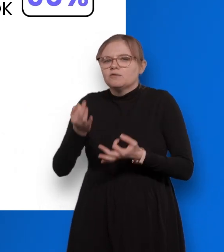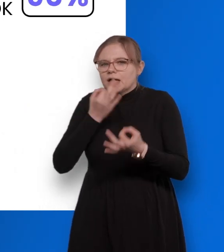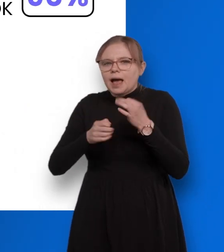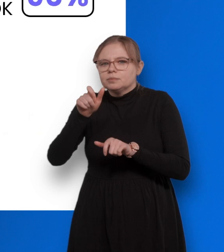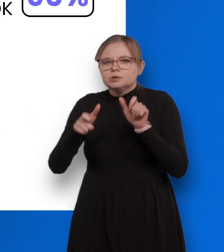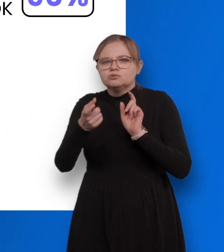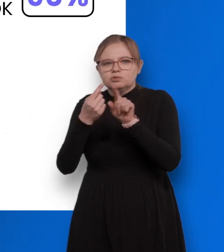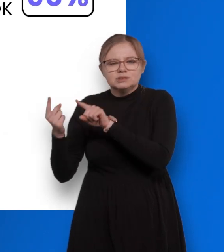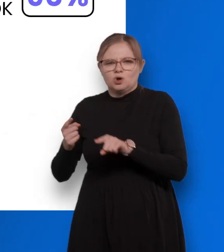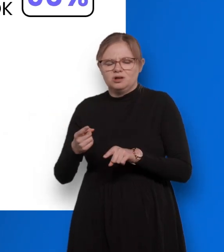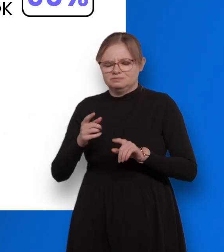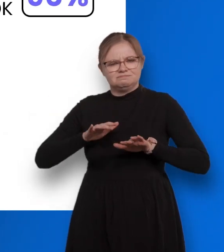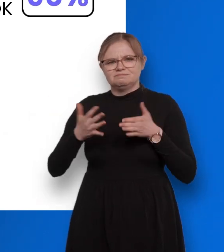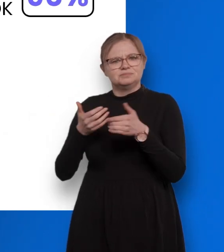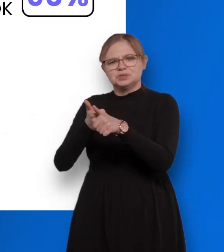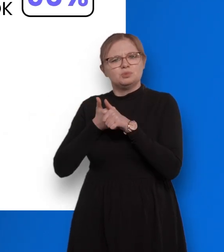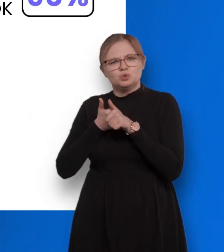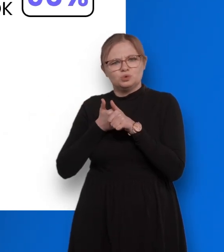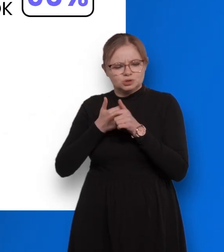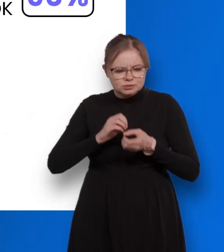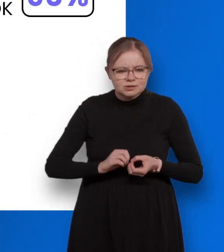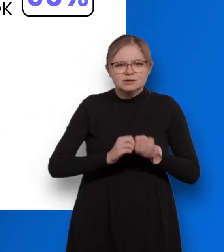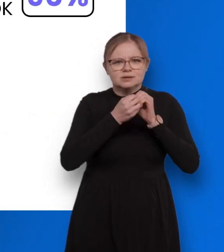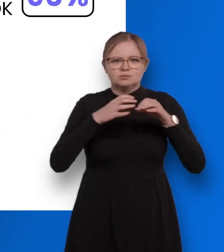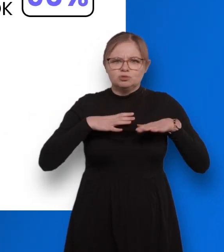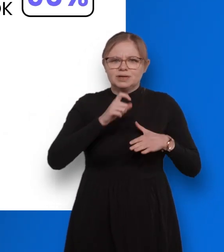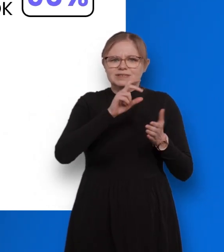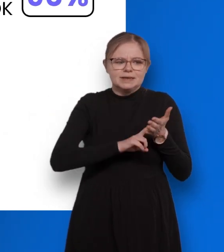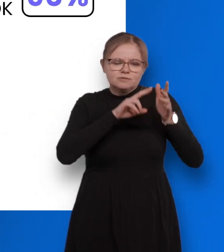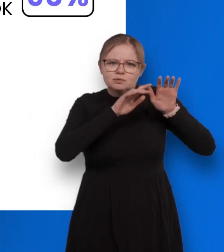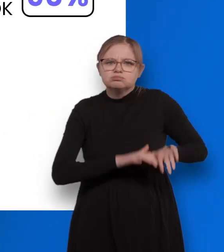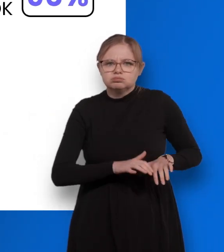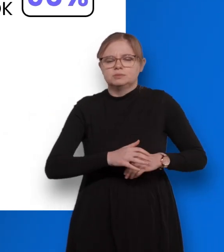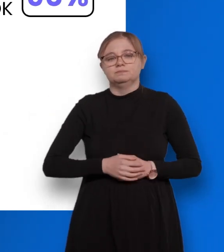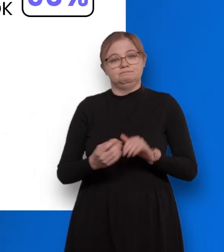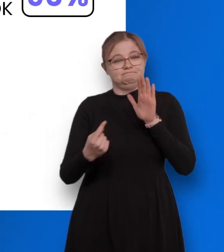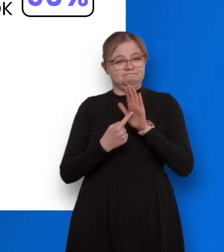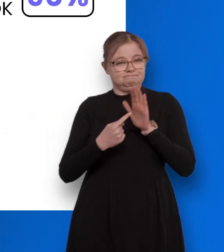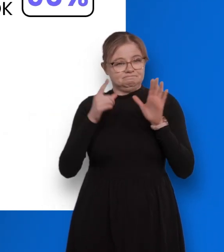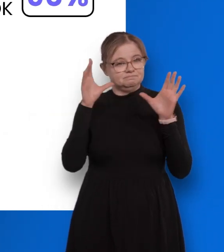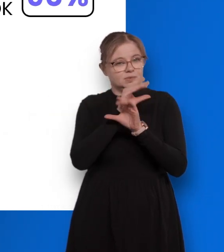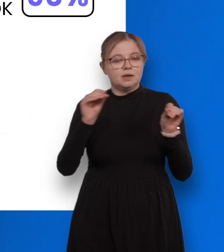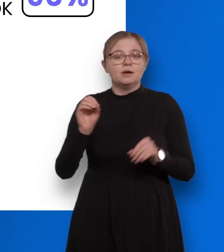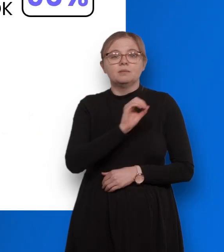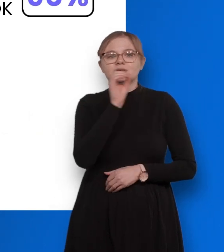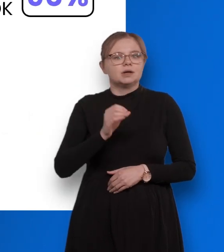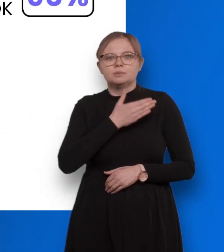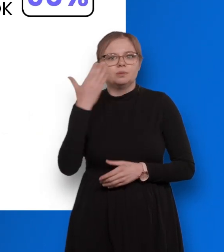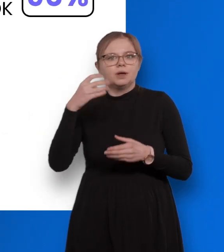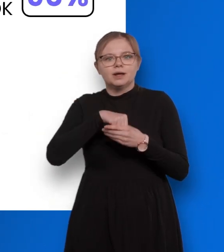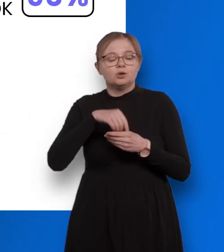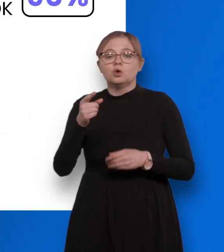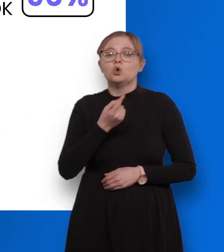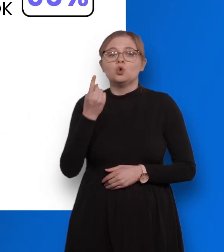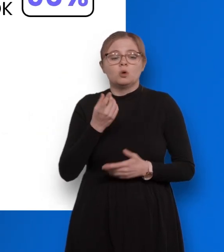didn't have support available to prepare their CV. And it's also important to note that that percentage doesn't include those that actually did